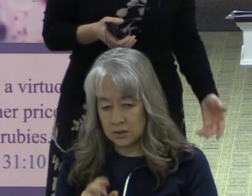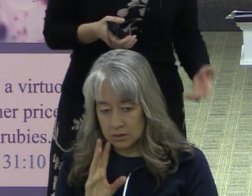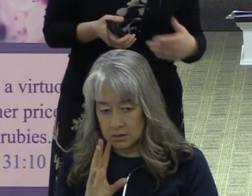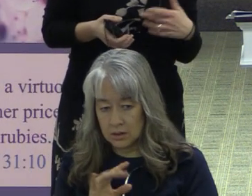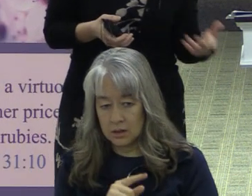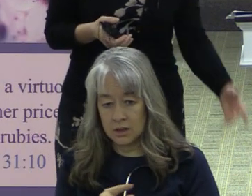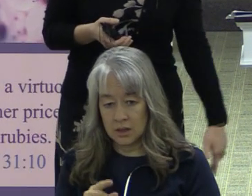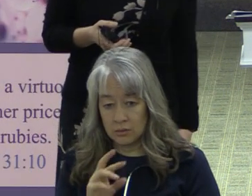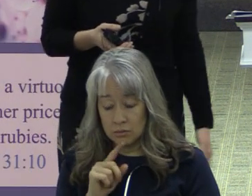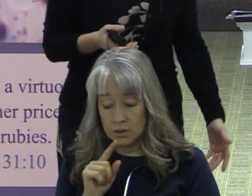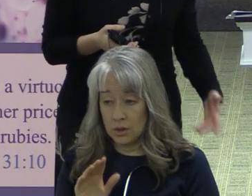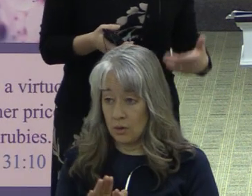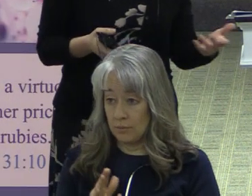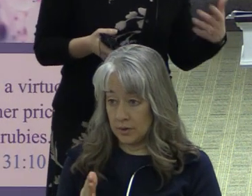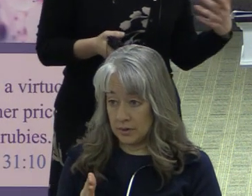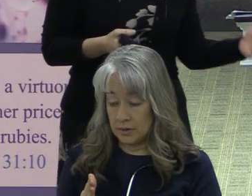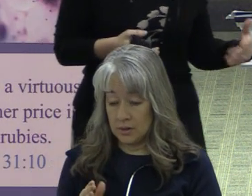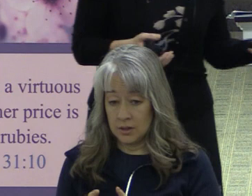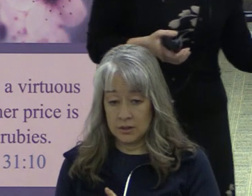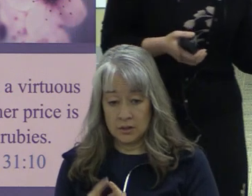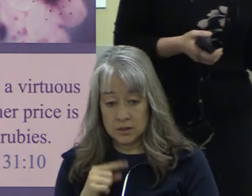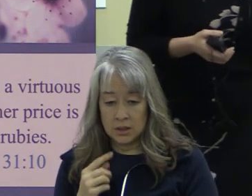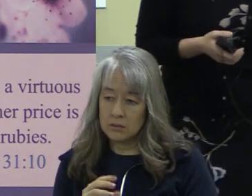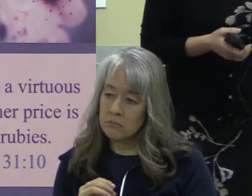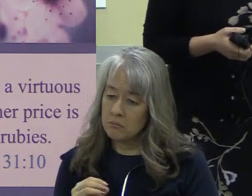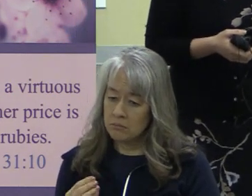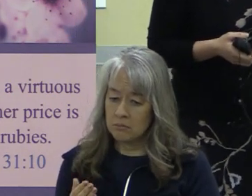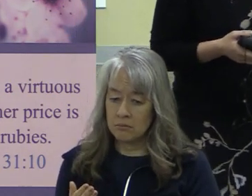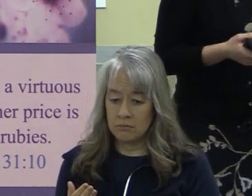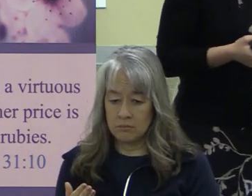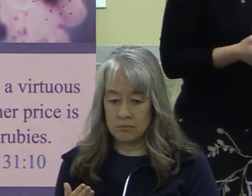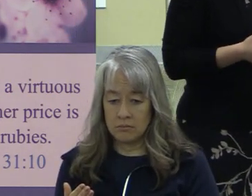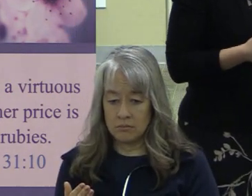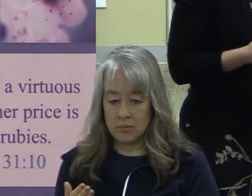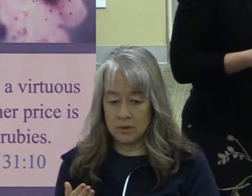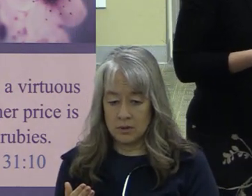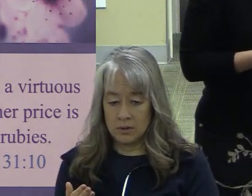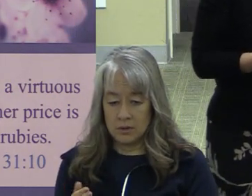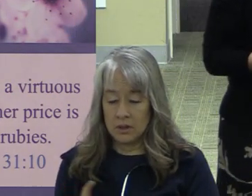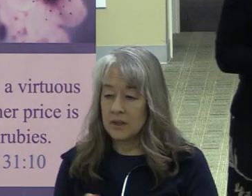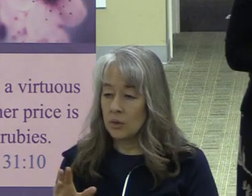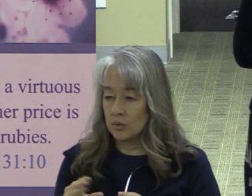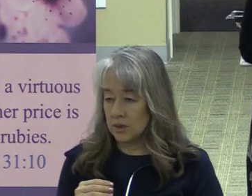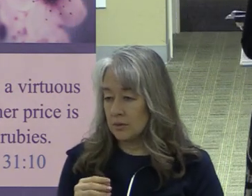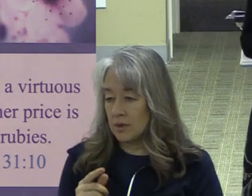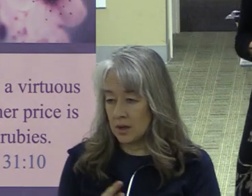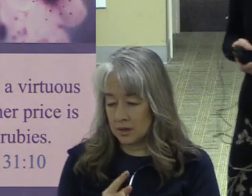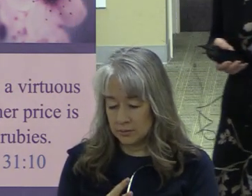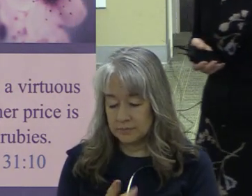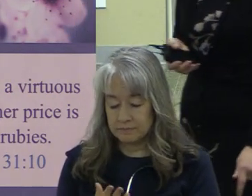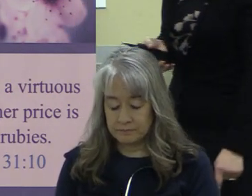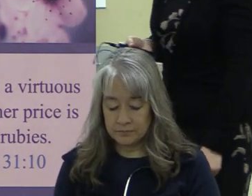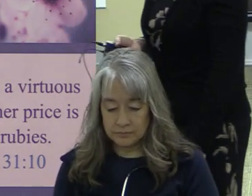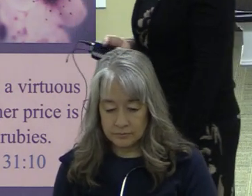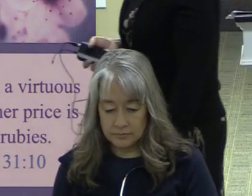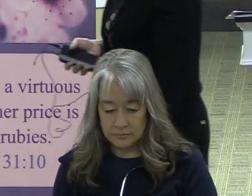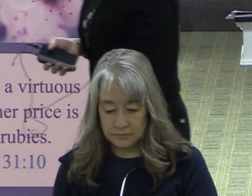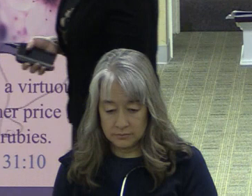talk, they were really open. You know, they started saying, hey, you know, that, like they were receptive to the gospel,